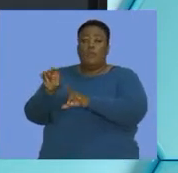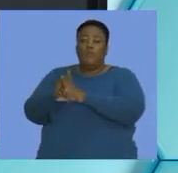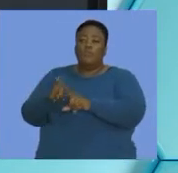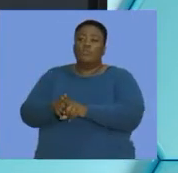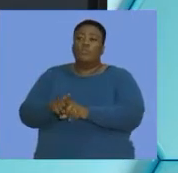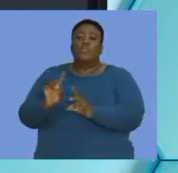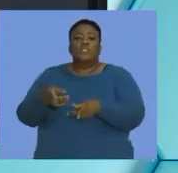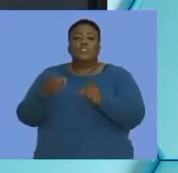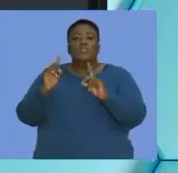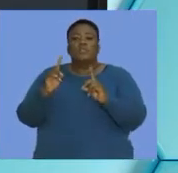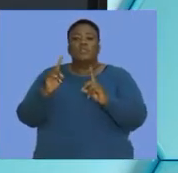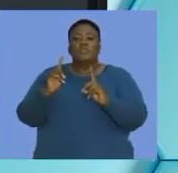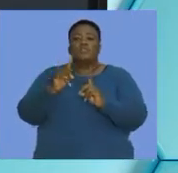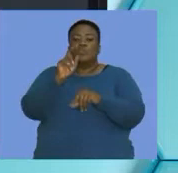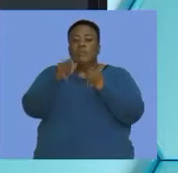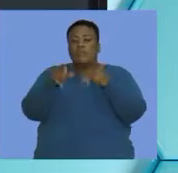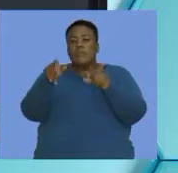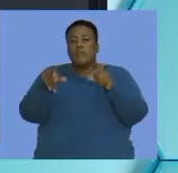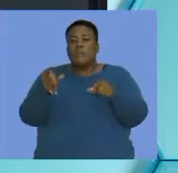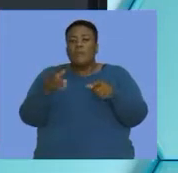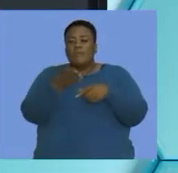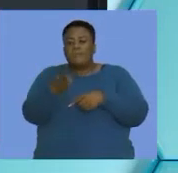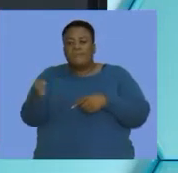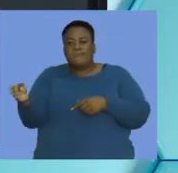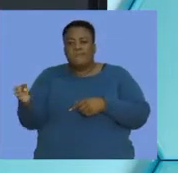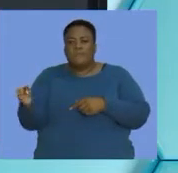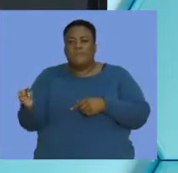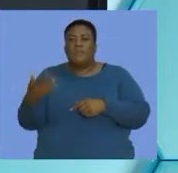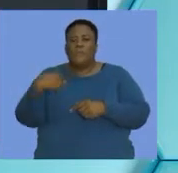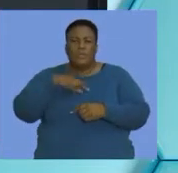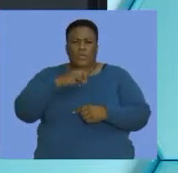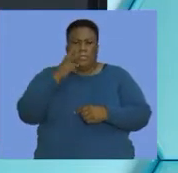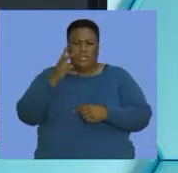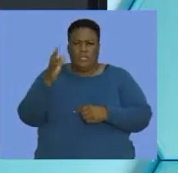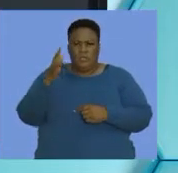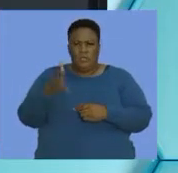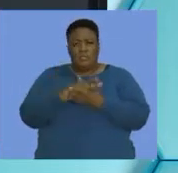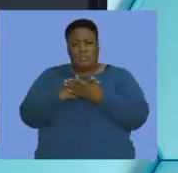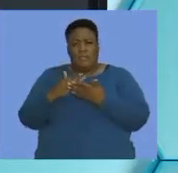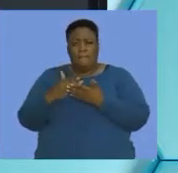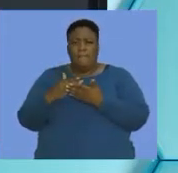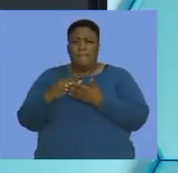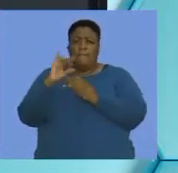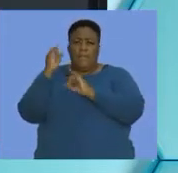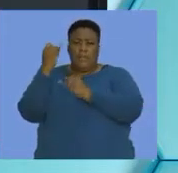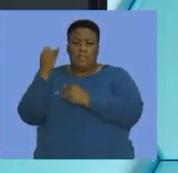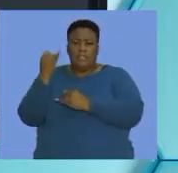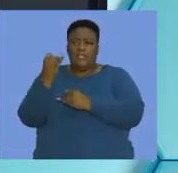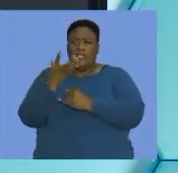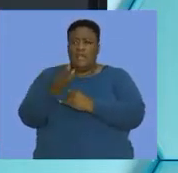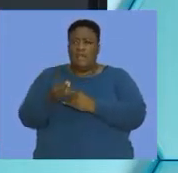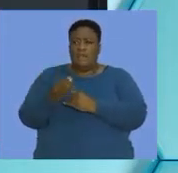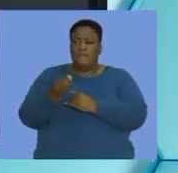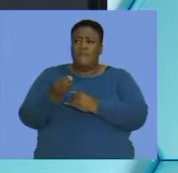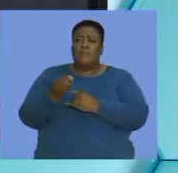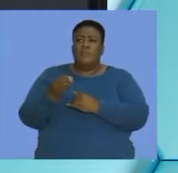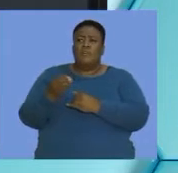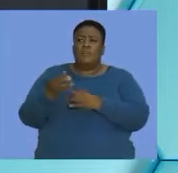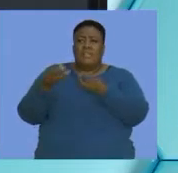also dangerous in terms of people living around them. So we will see that certain industries produce